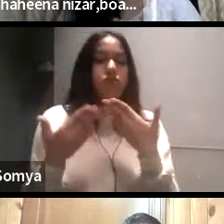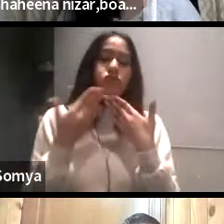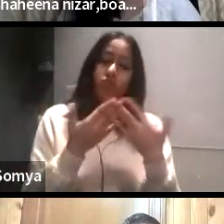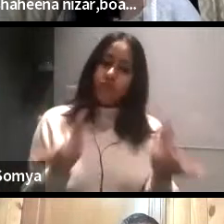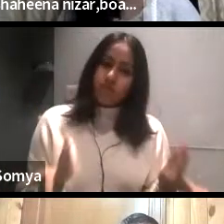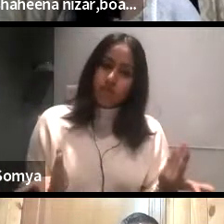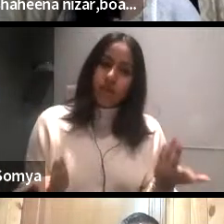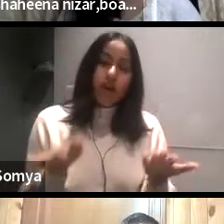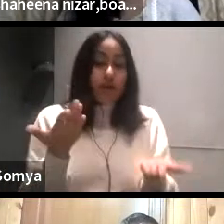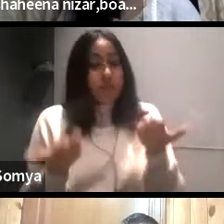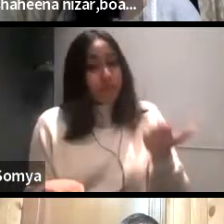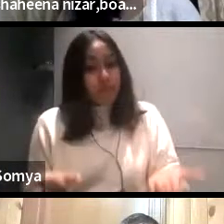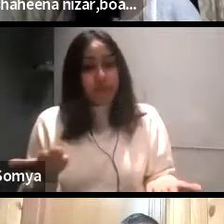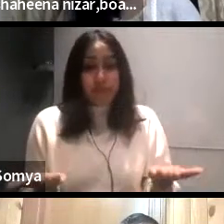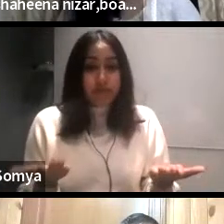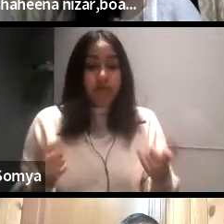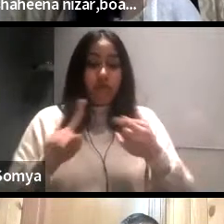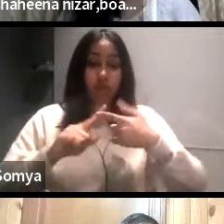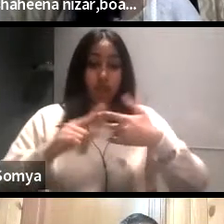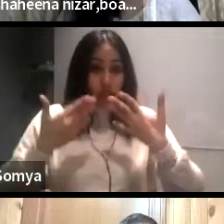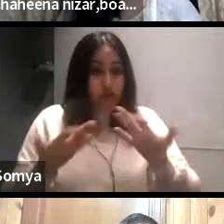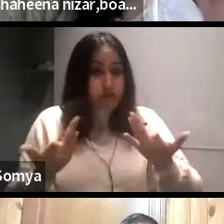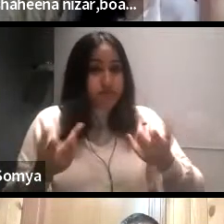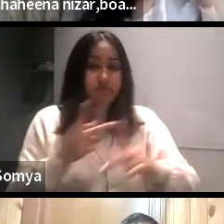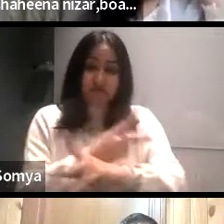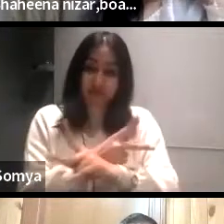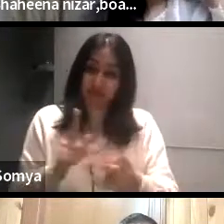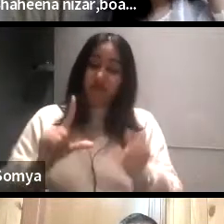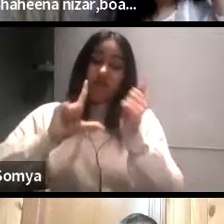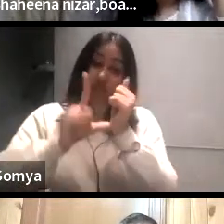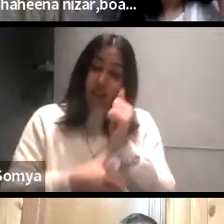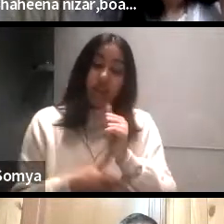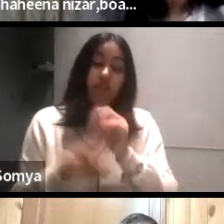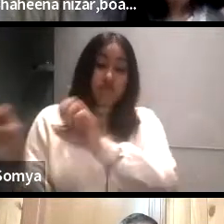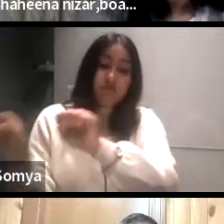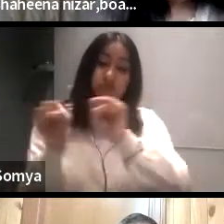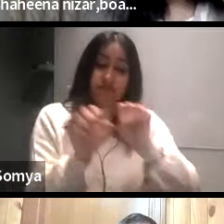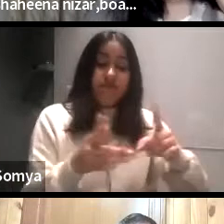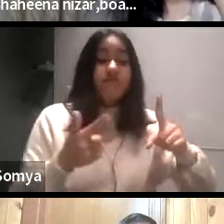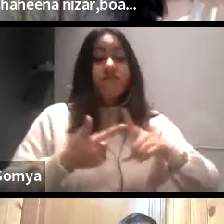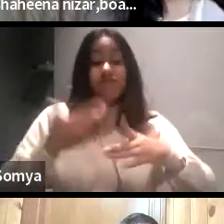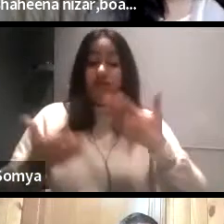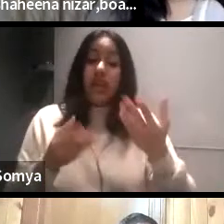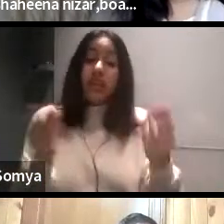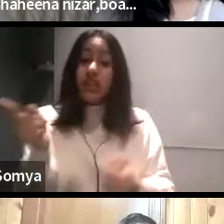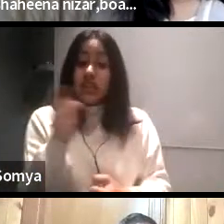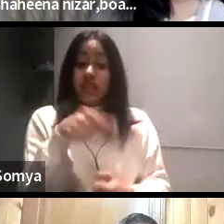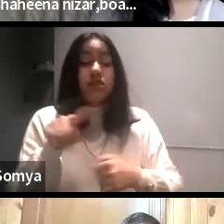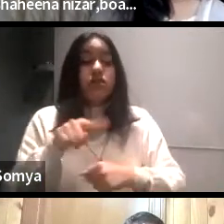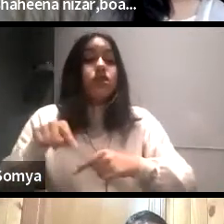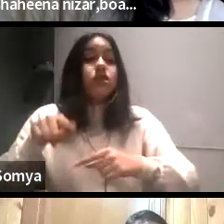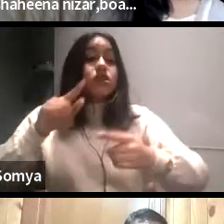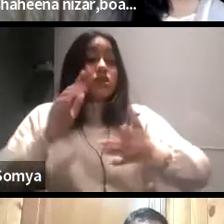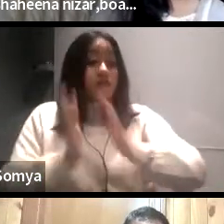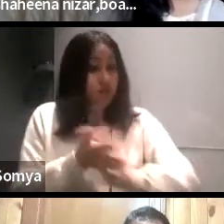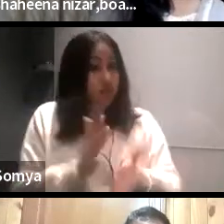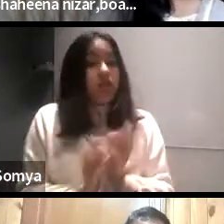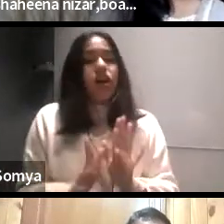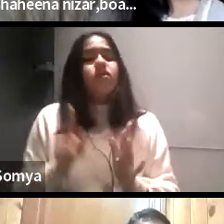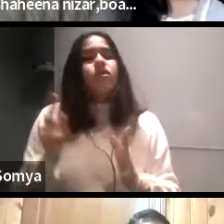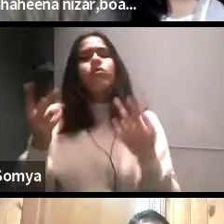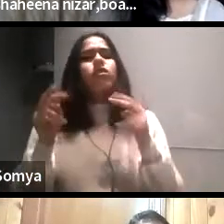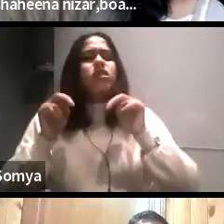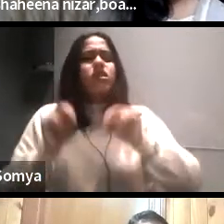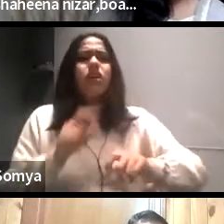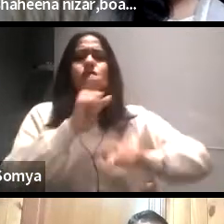to the educational stream very lately. Because of all these challenges, the expectations